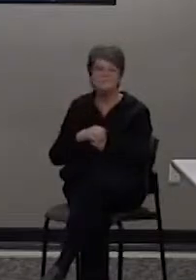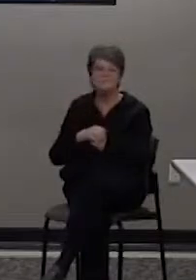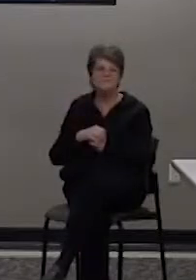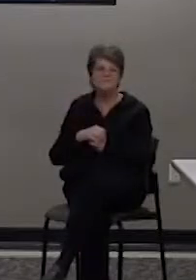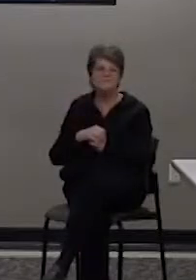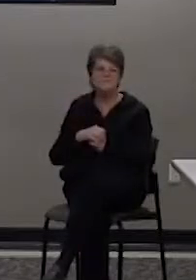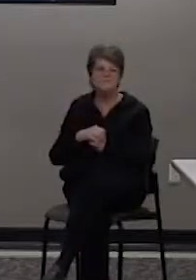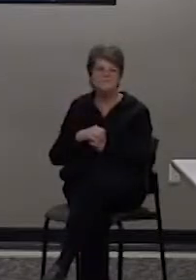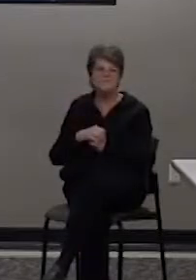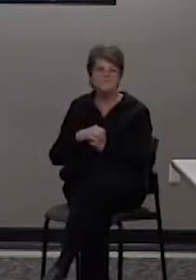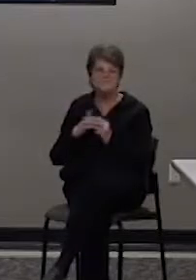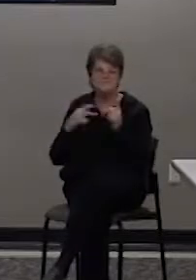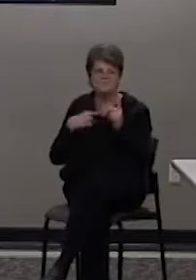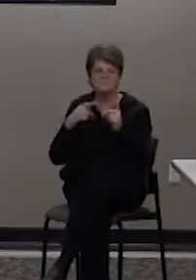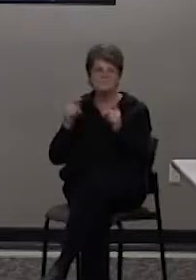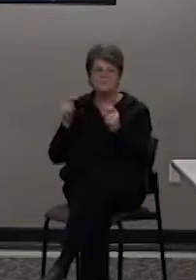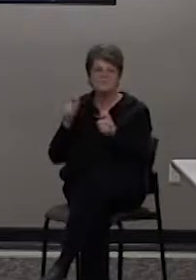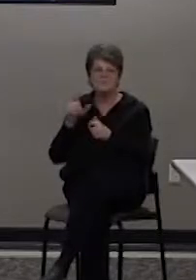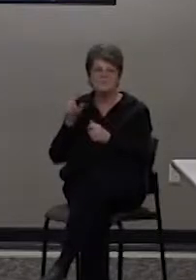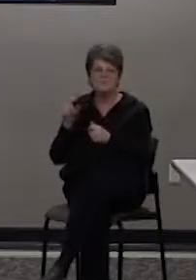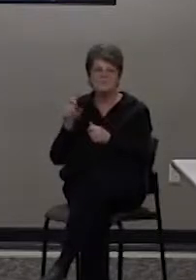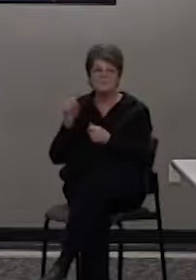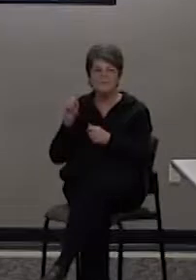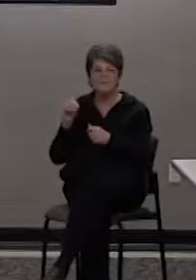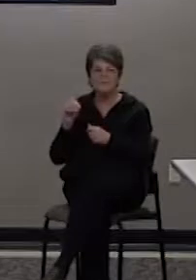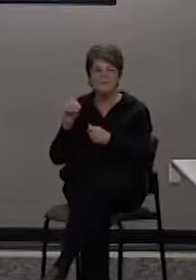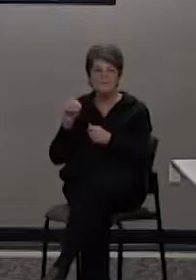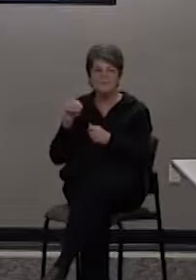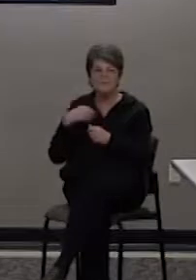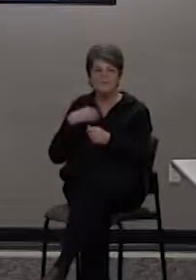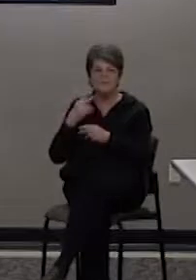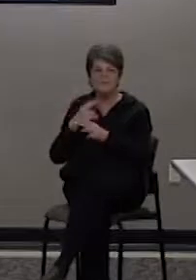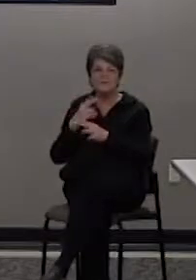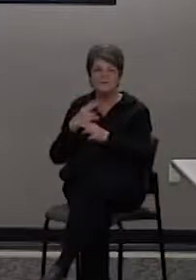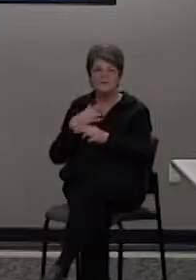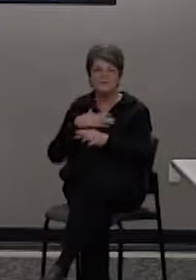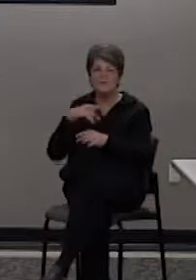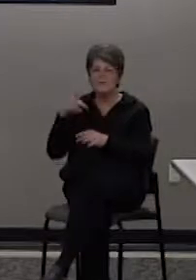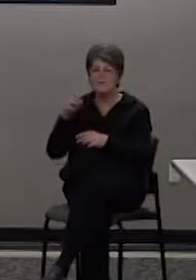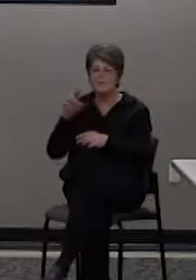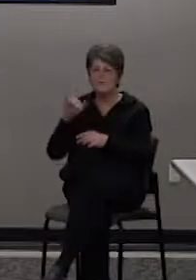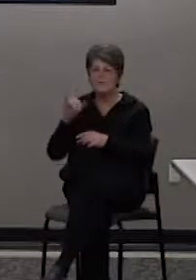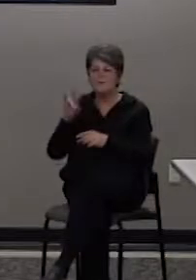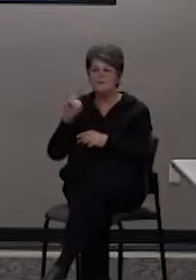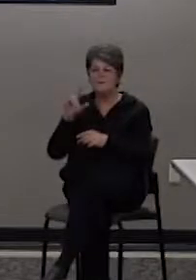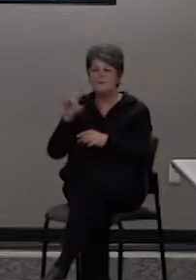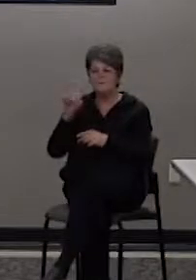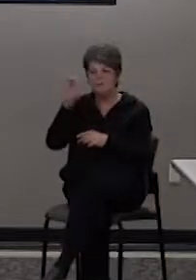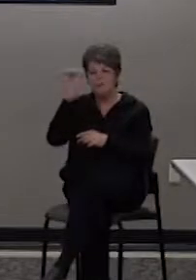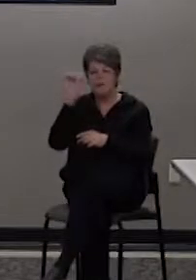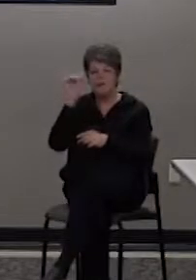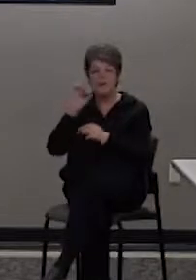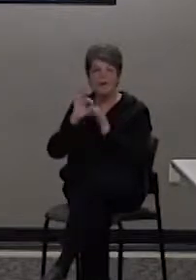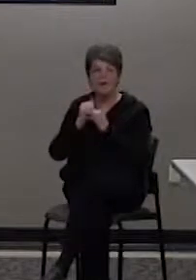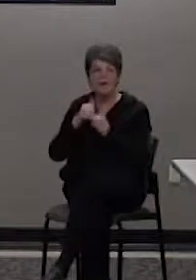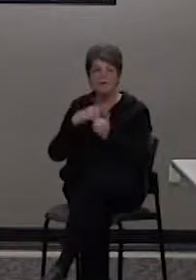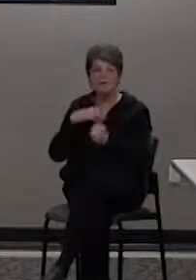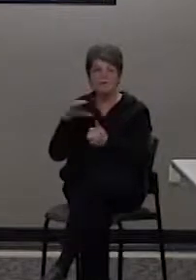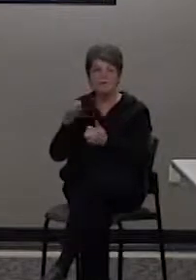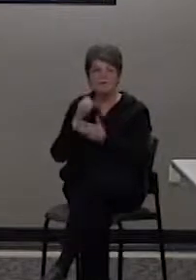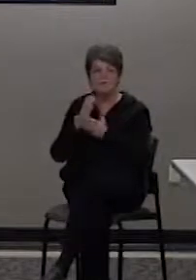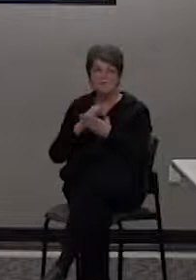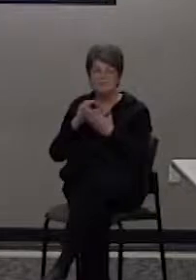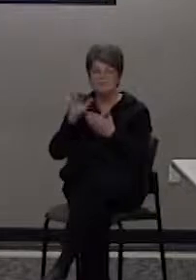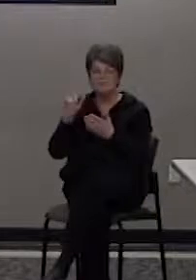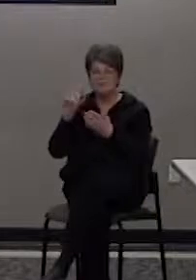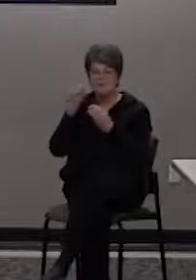good. So, I'm sorry. I do have a quick question. Yes, sir. So I'm wearing my variable hat today. How do we take some of the